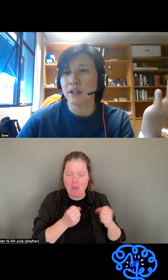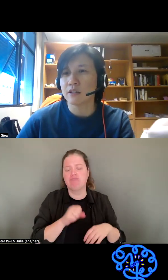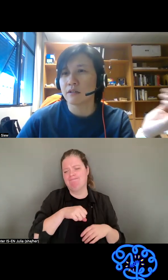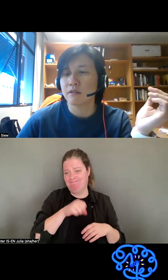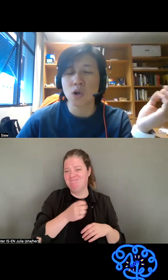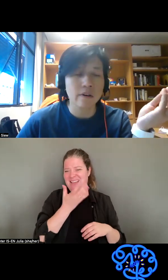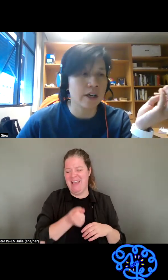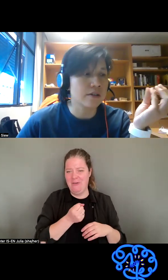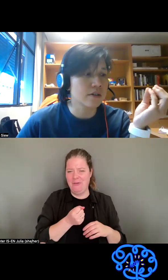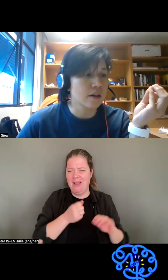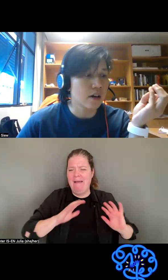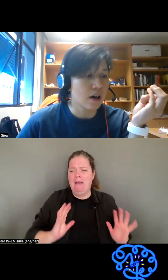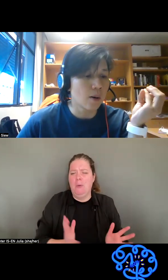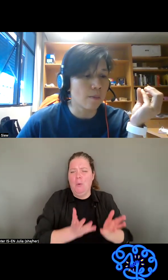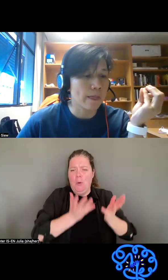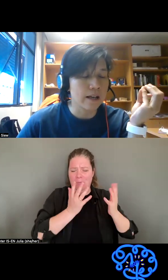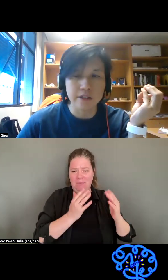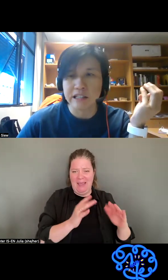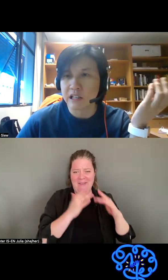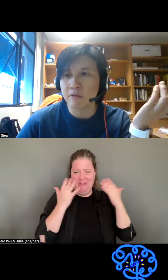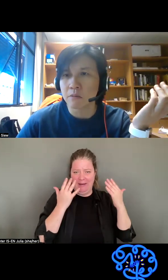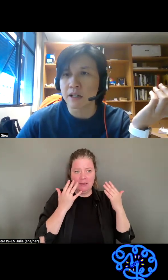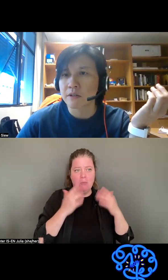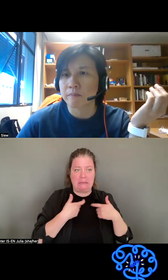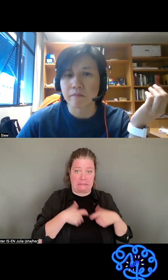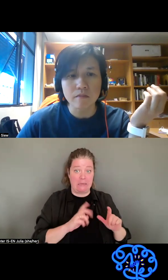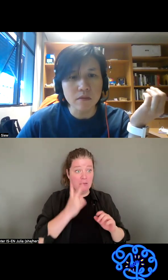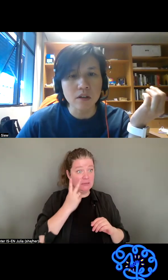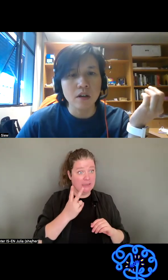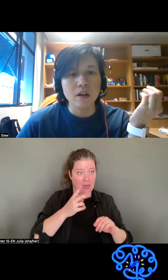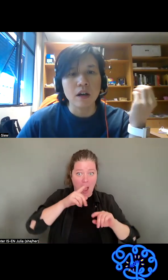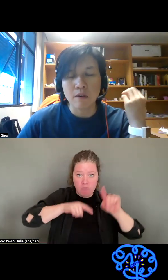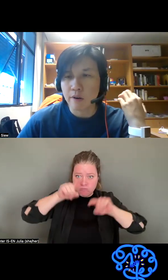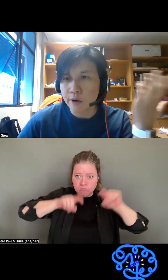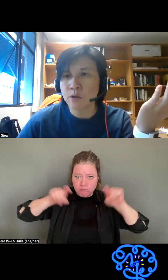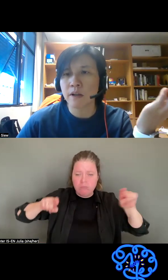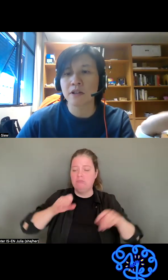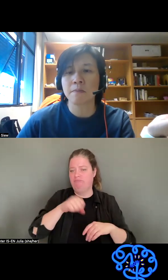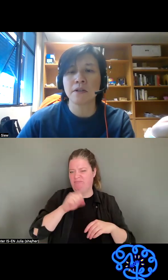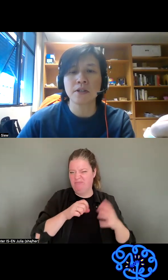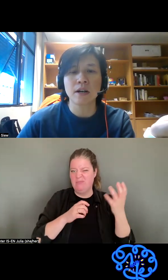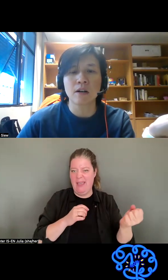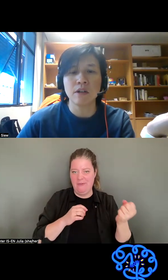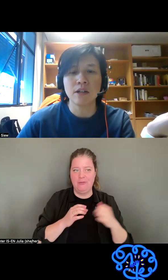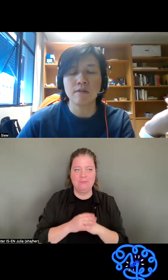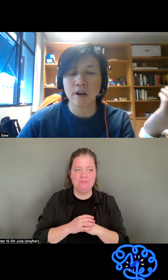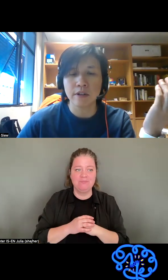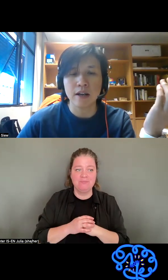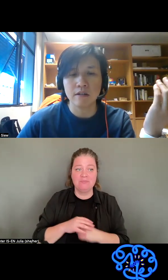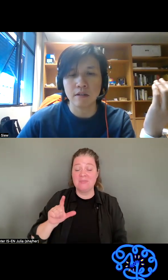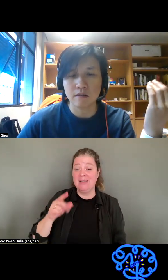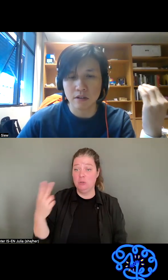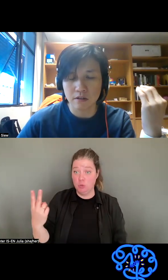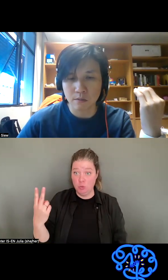of the other covariates and is statistically robust. And with our L2 participants, we found